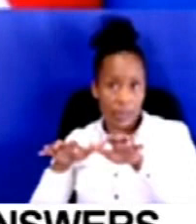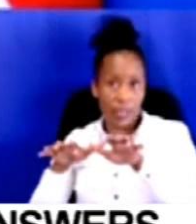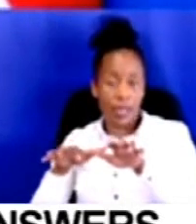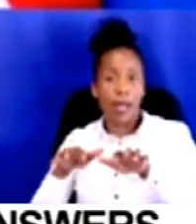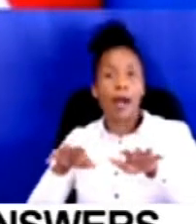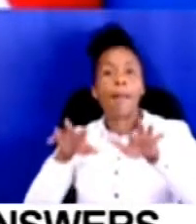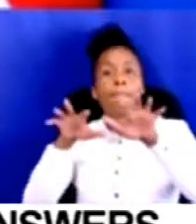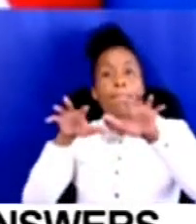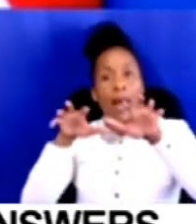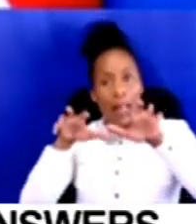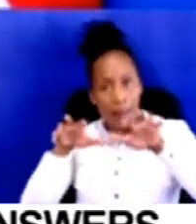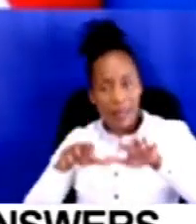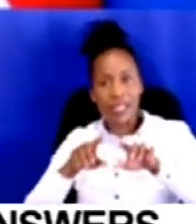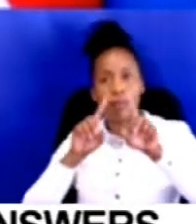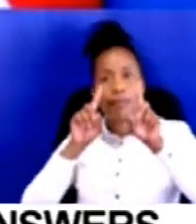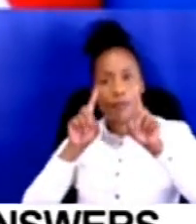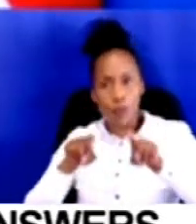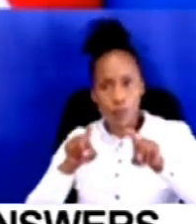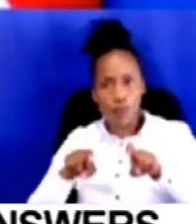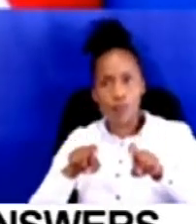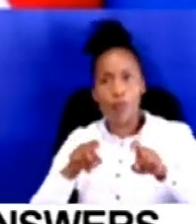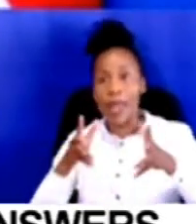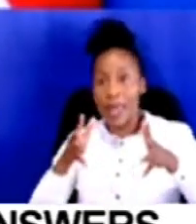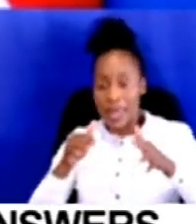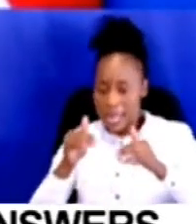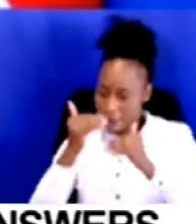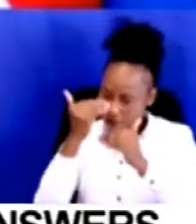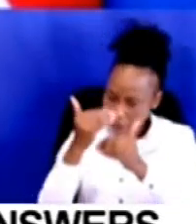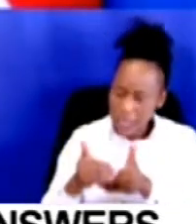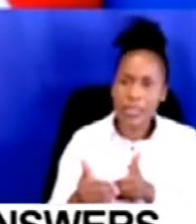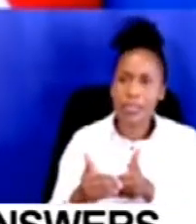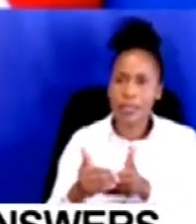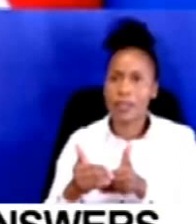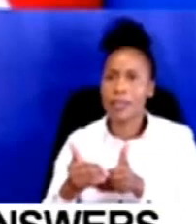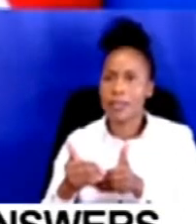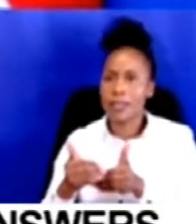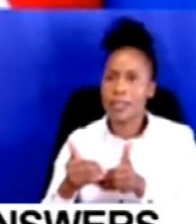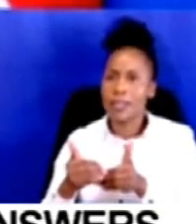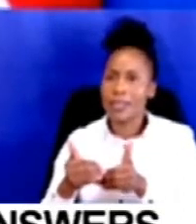should be in the forefront to drive social cohesion,